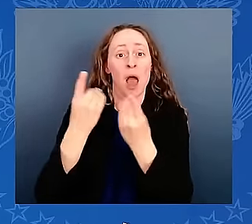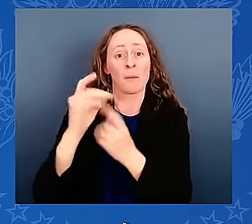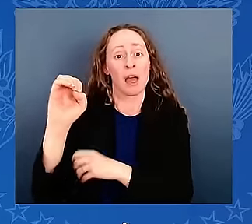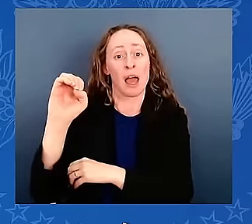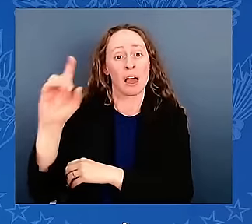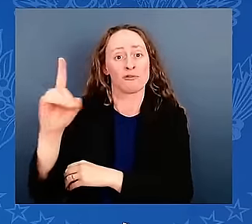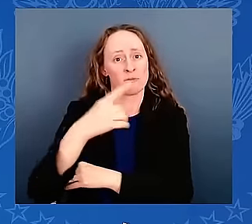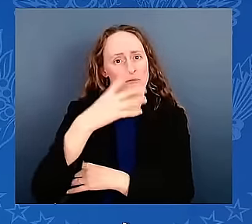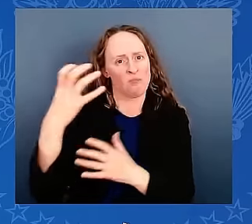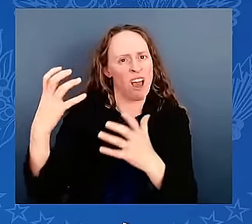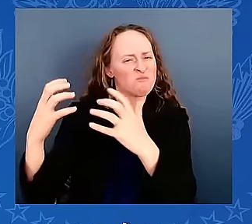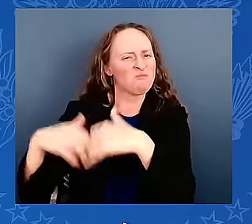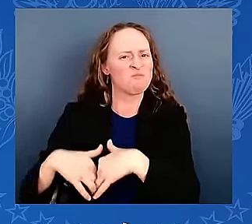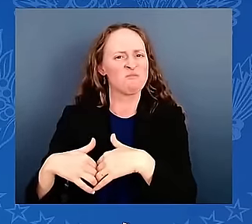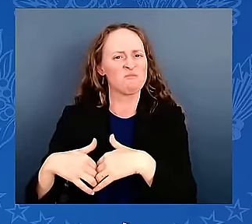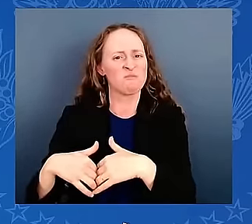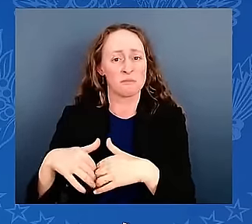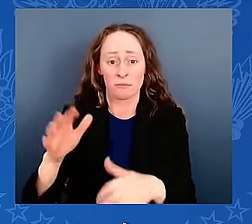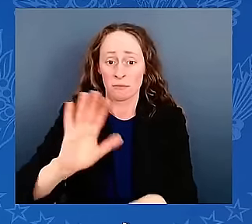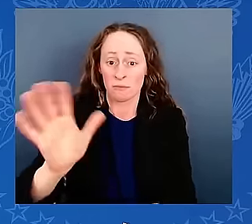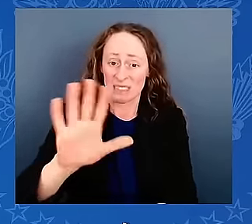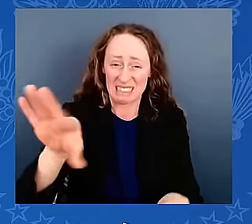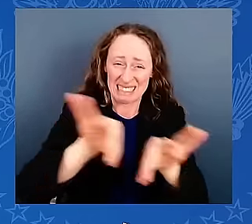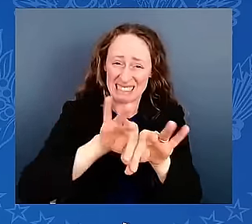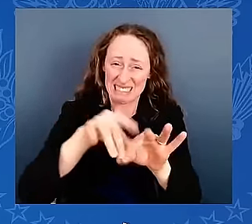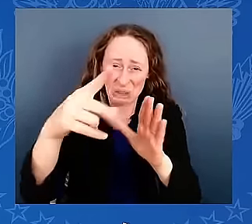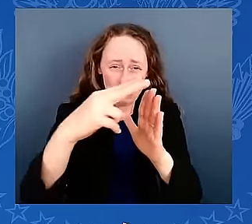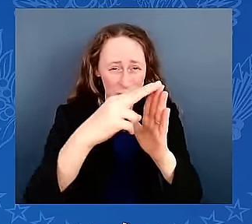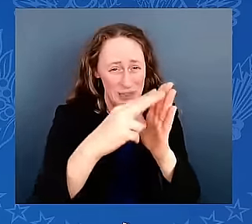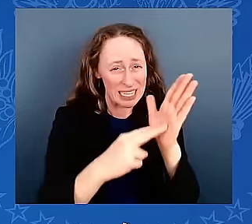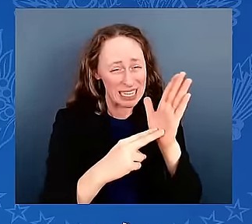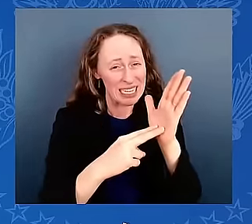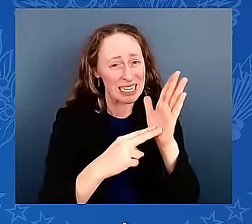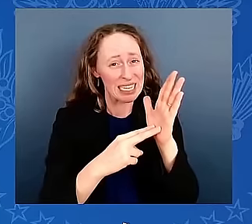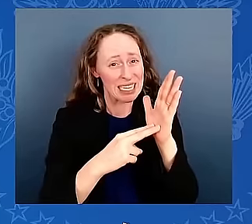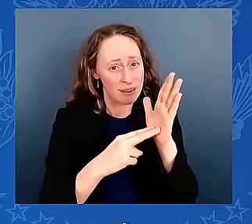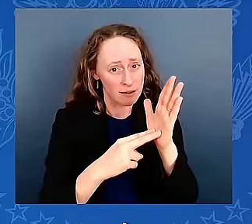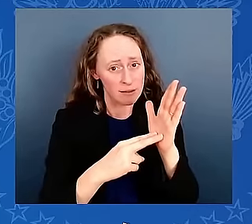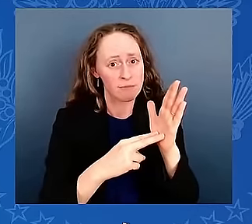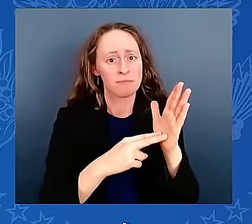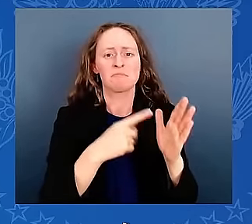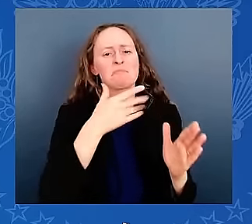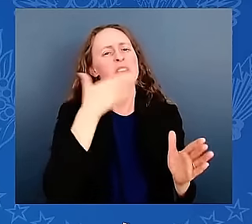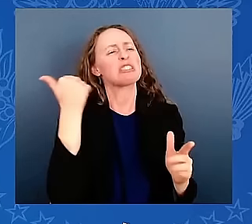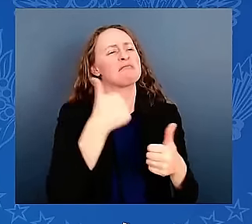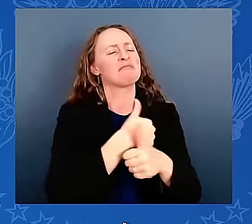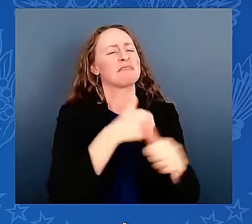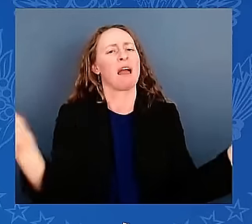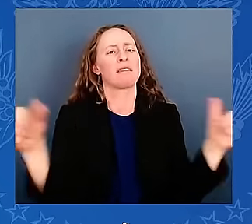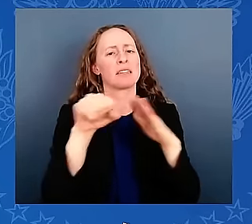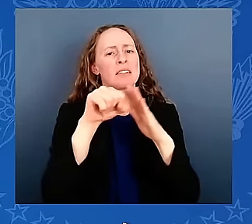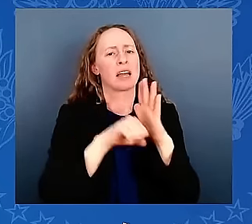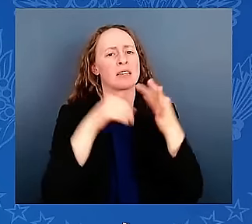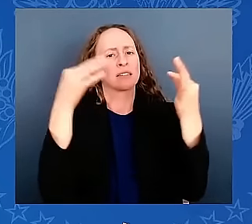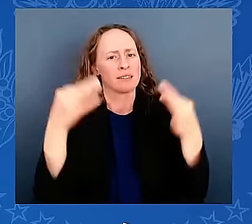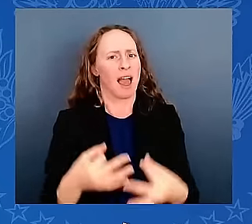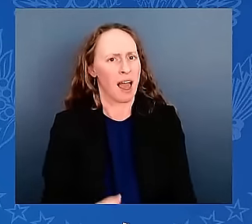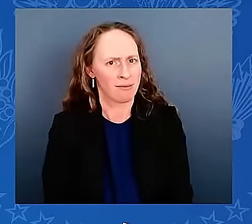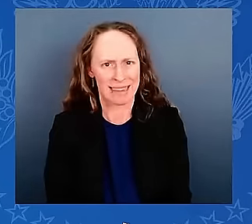it, saying it's a state issue. Give me a break, a state. We know how well we do with the states.